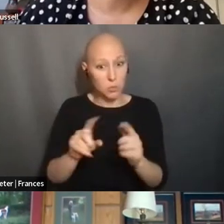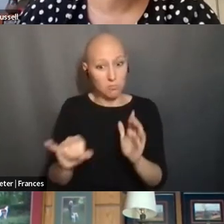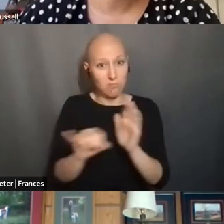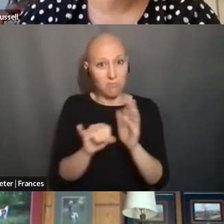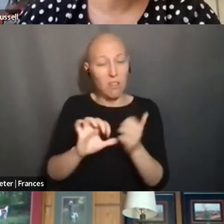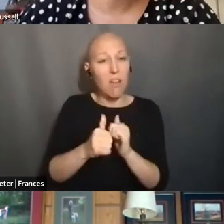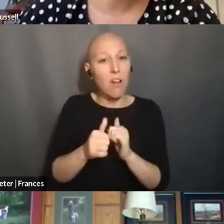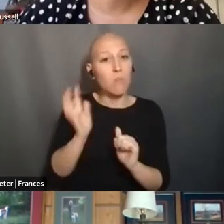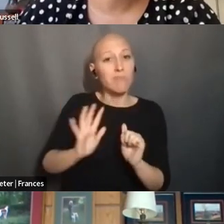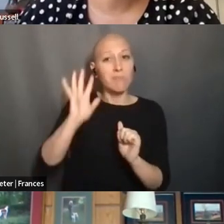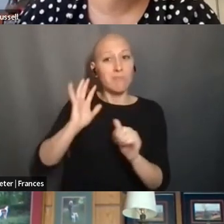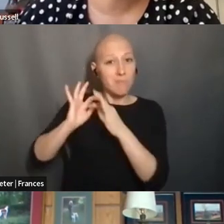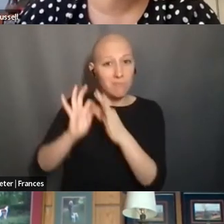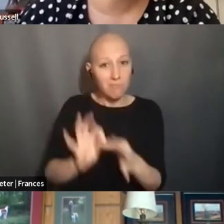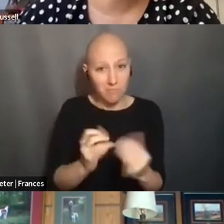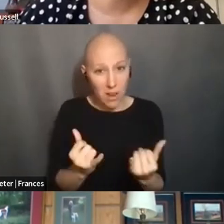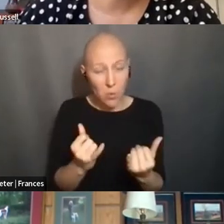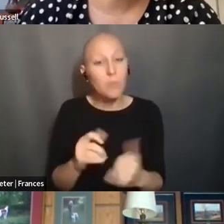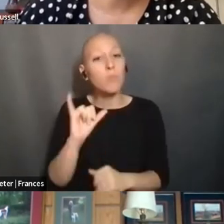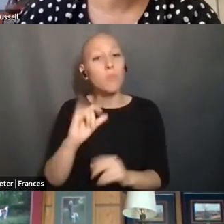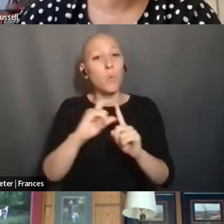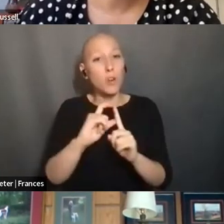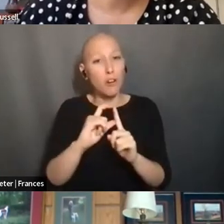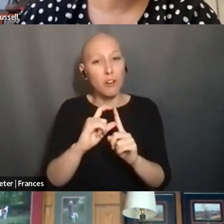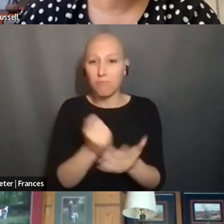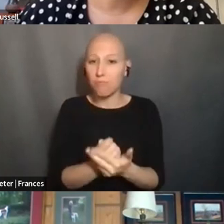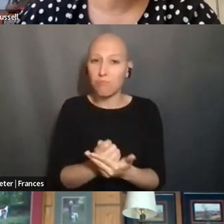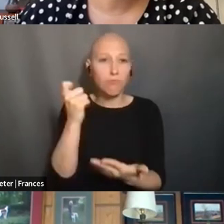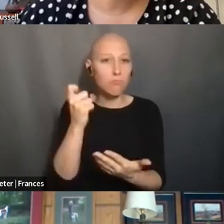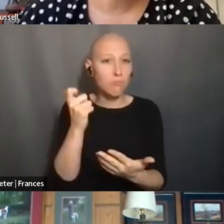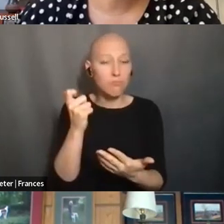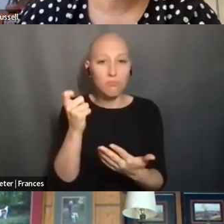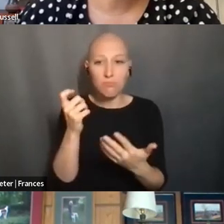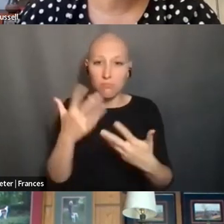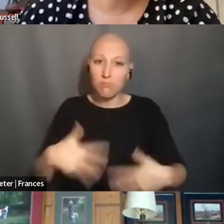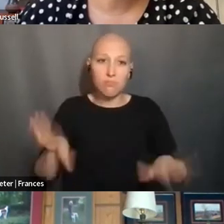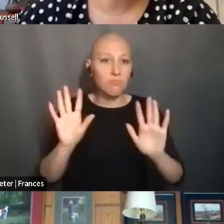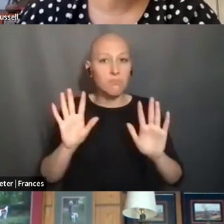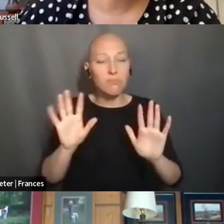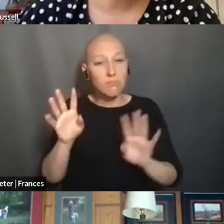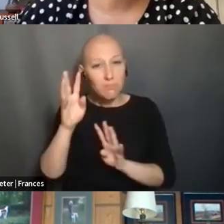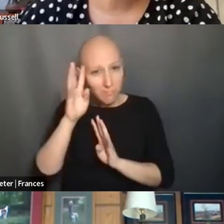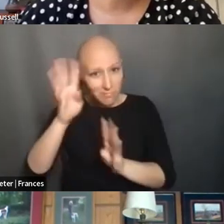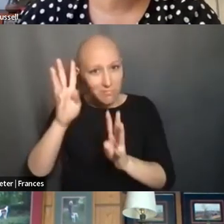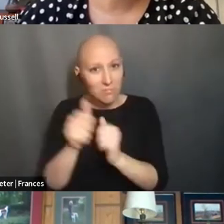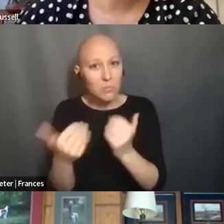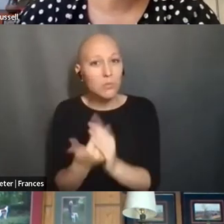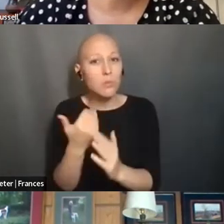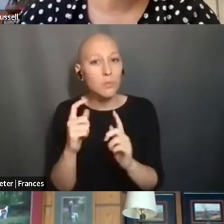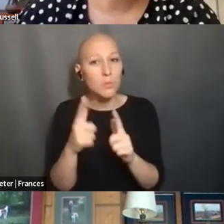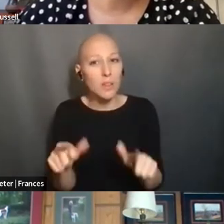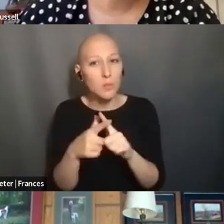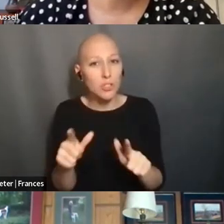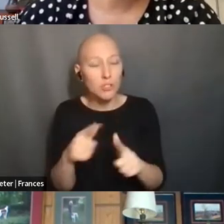let's retire that word and let's figure out what our new language would be. And I very much appreciate